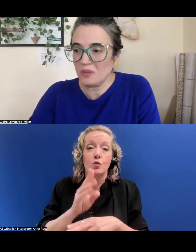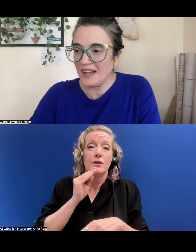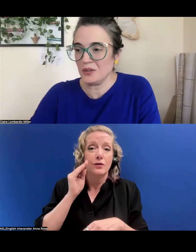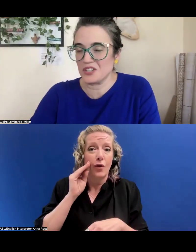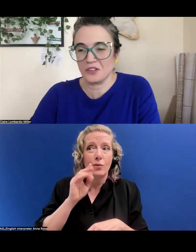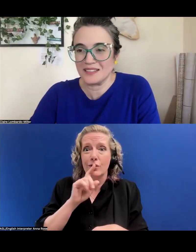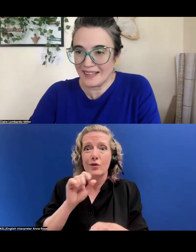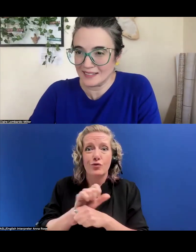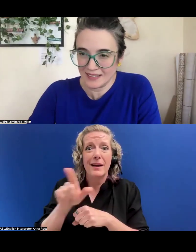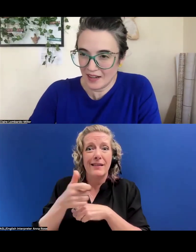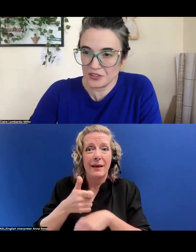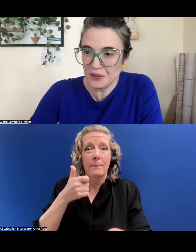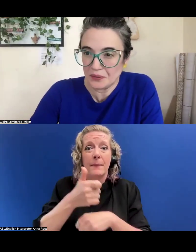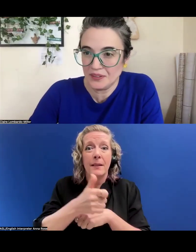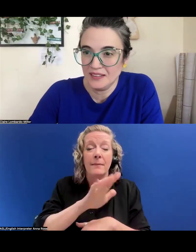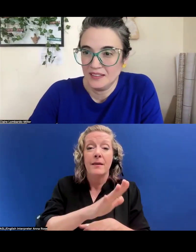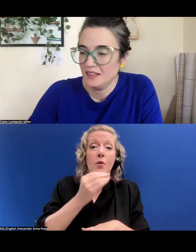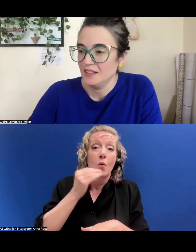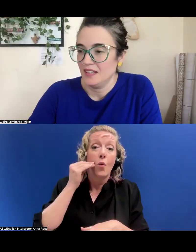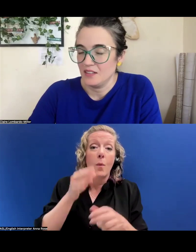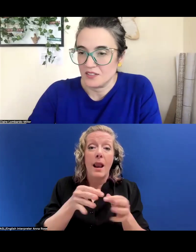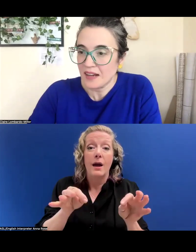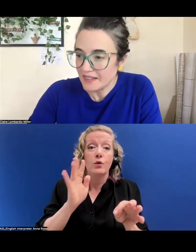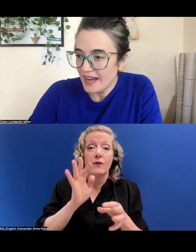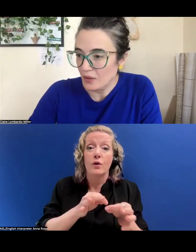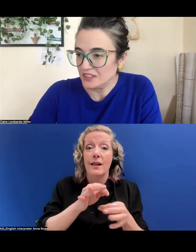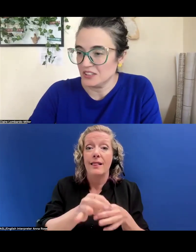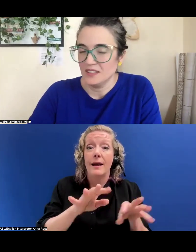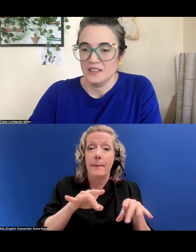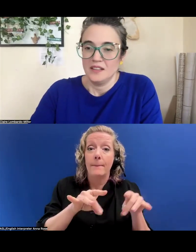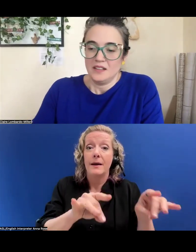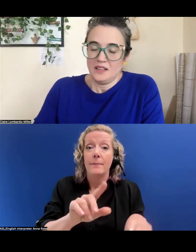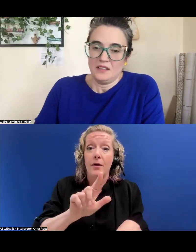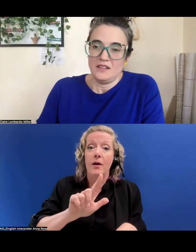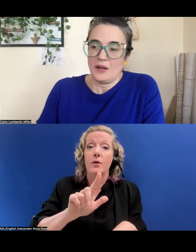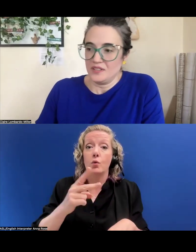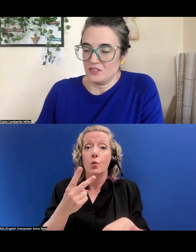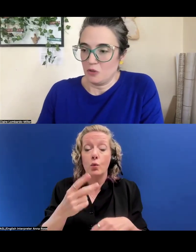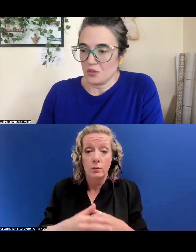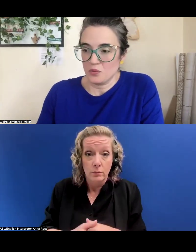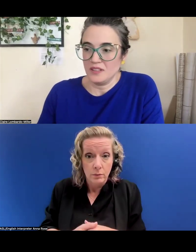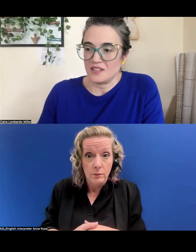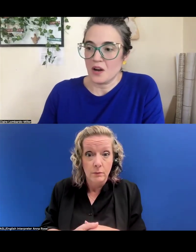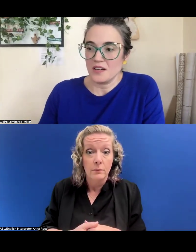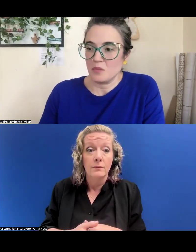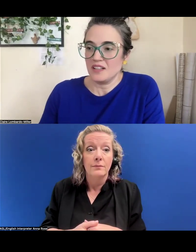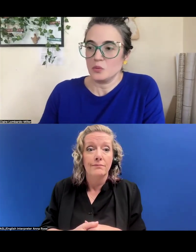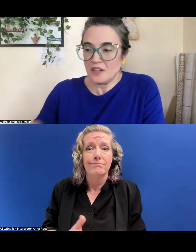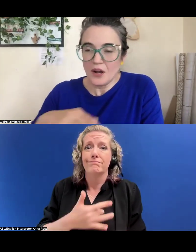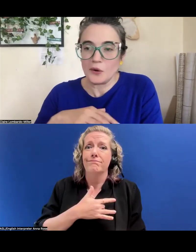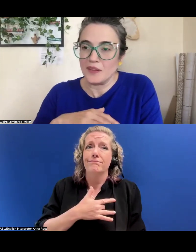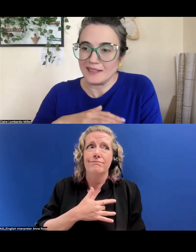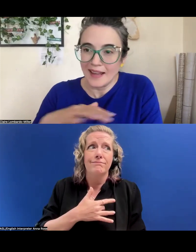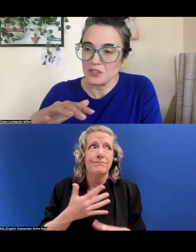the home language for delays in the L2, in the second language. Now, this is, of course, really disheartening because